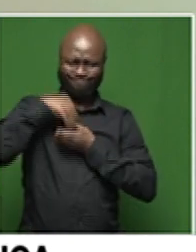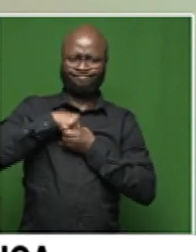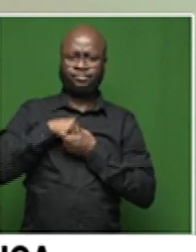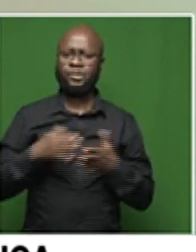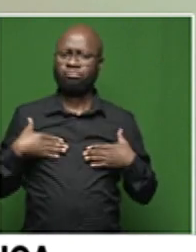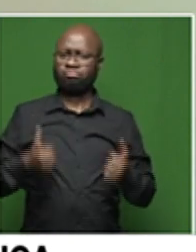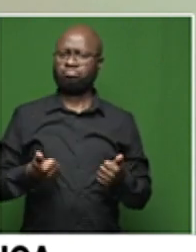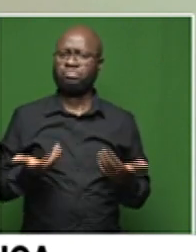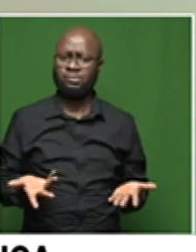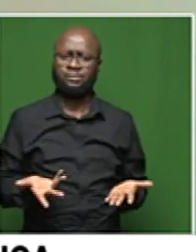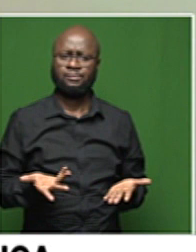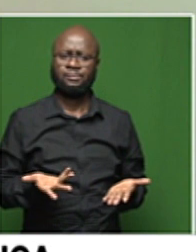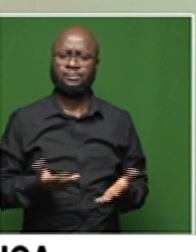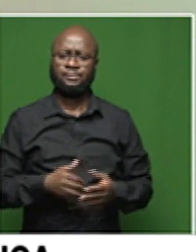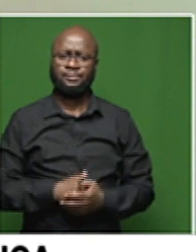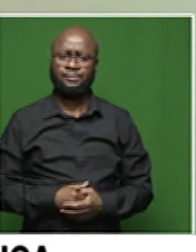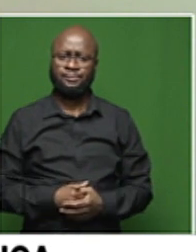taking,